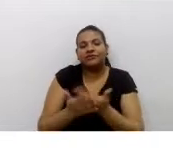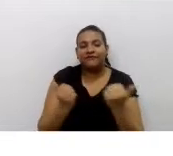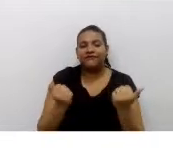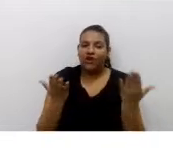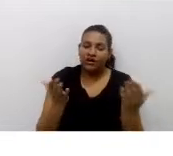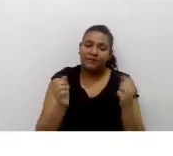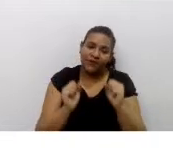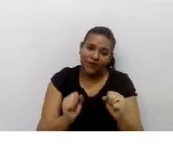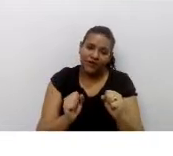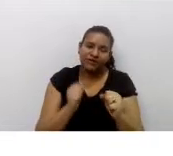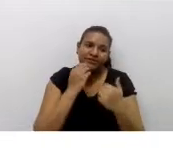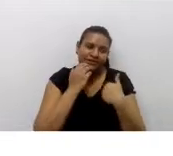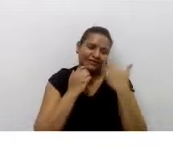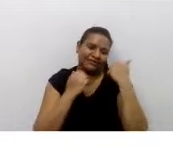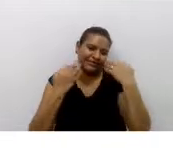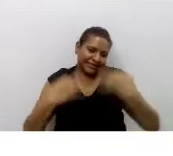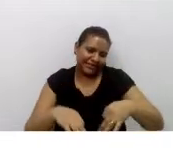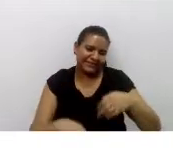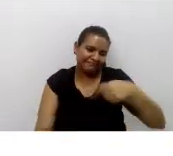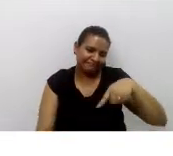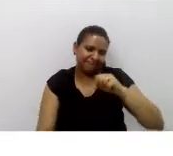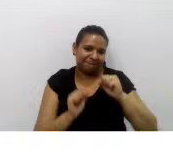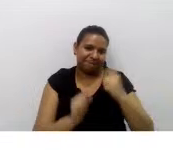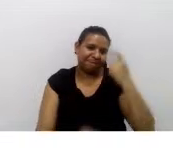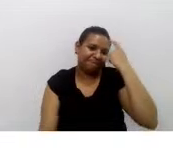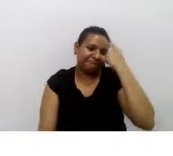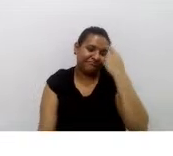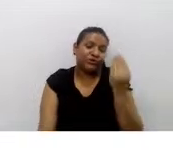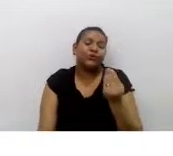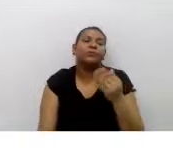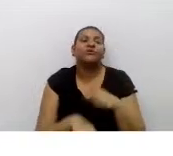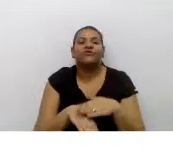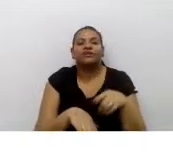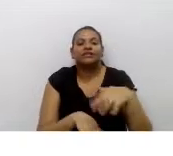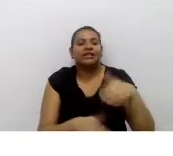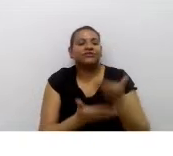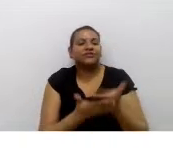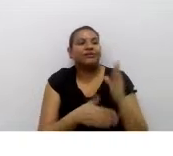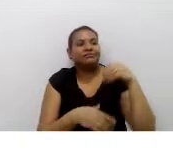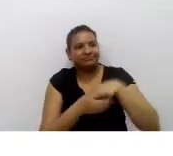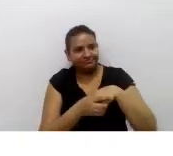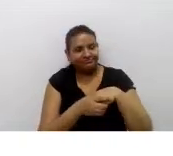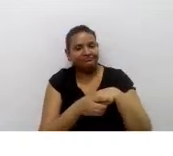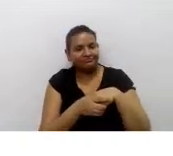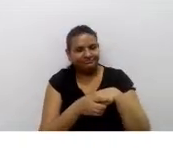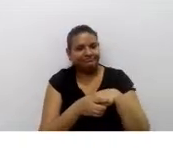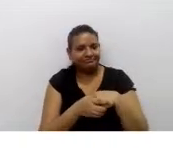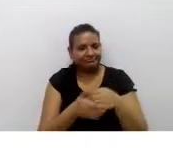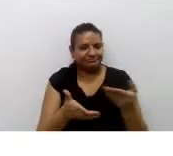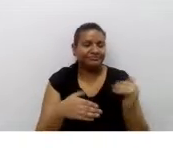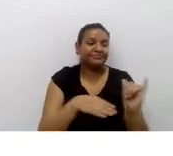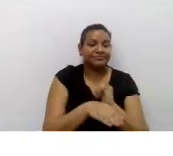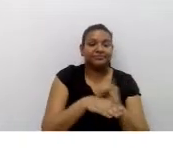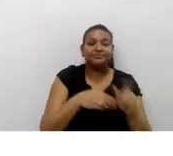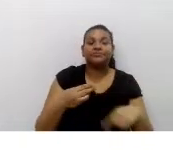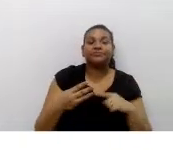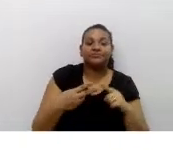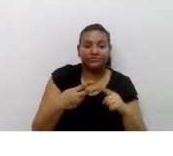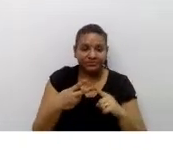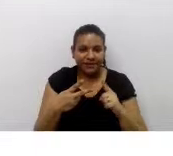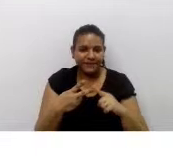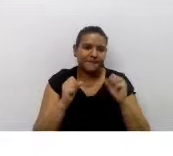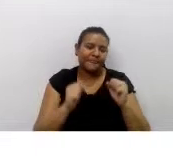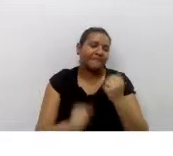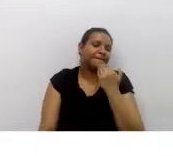that you can do it in the classroom as well. Strategy number 2, you could ask the students to submit an audio or a video